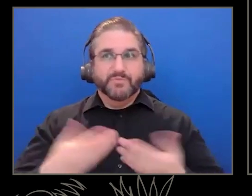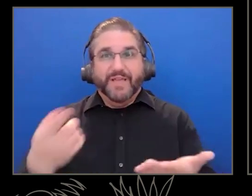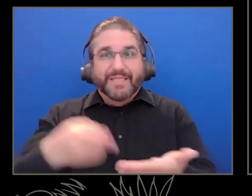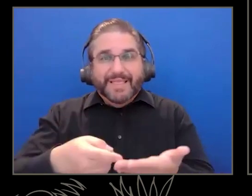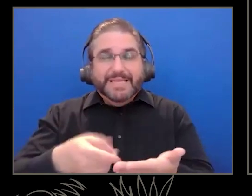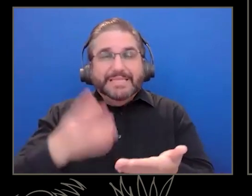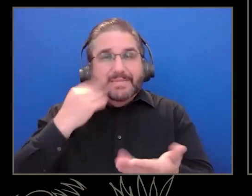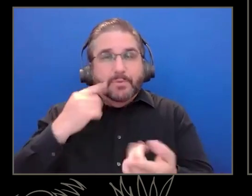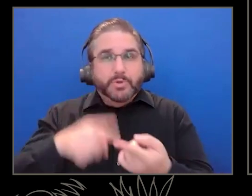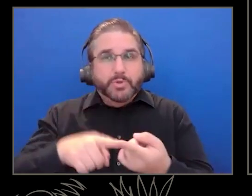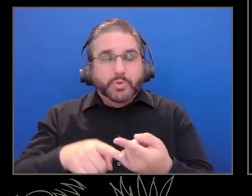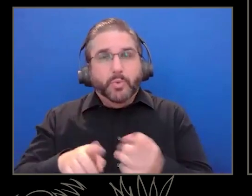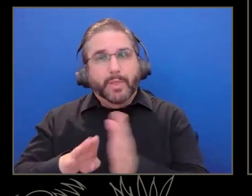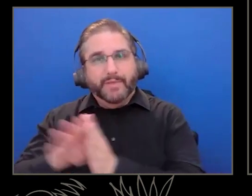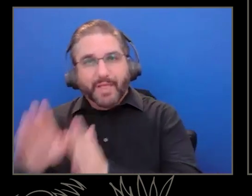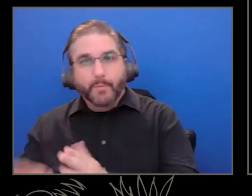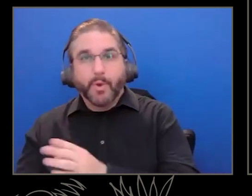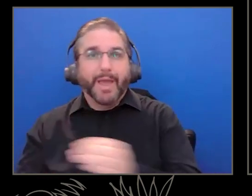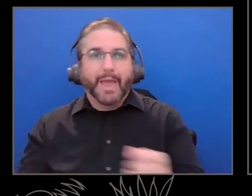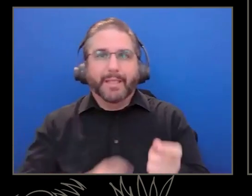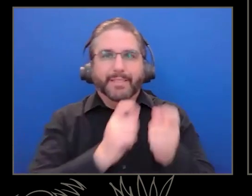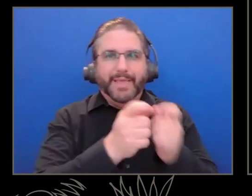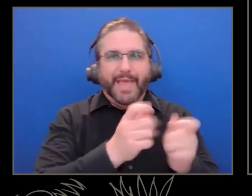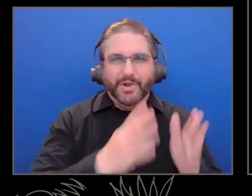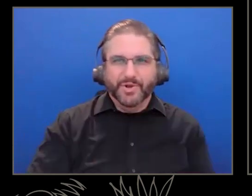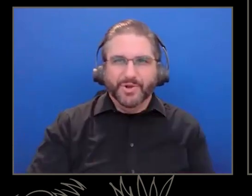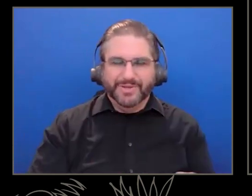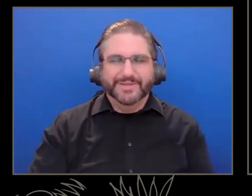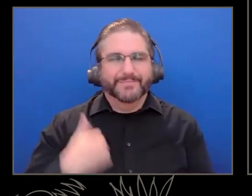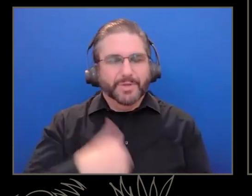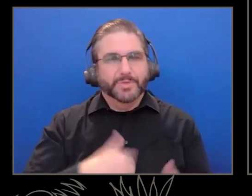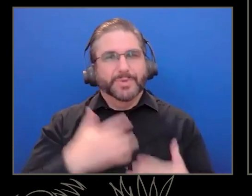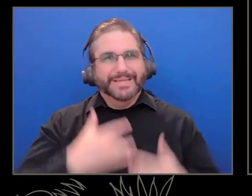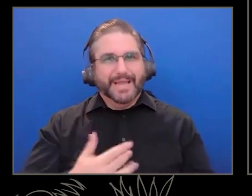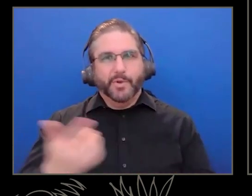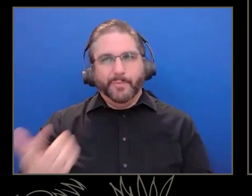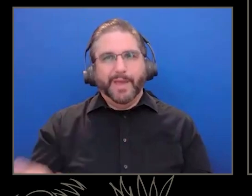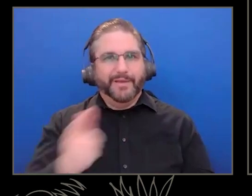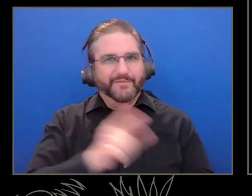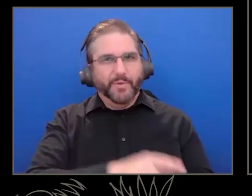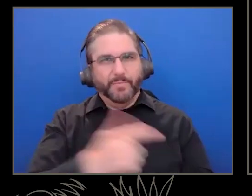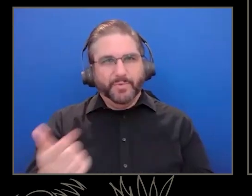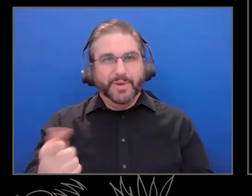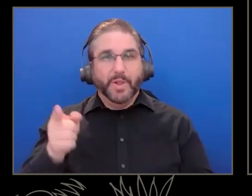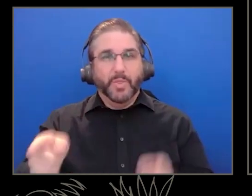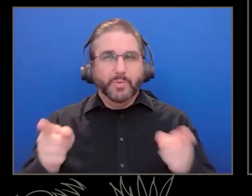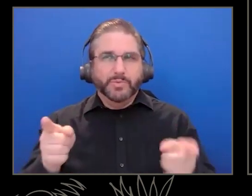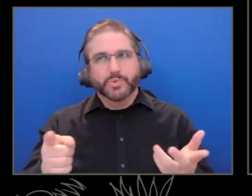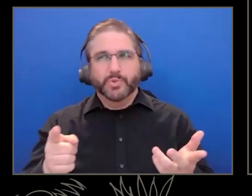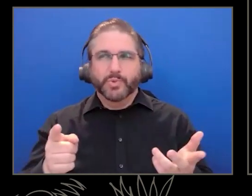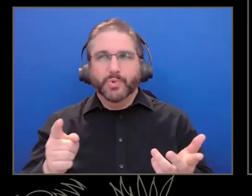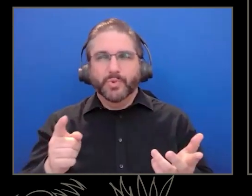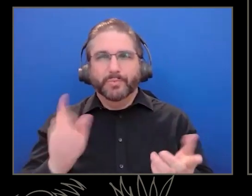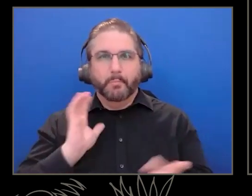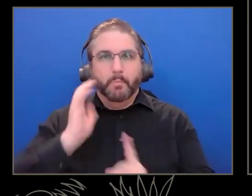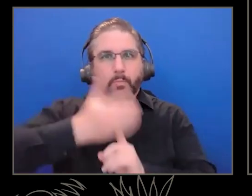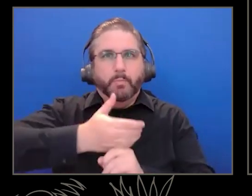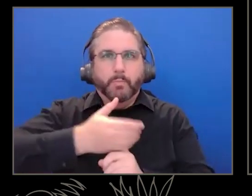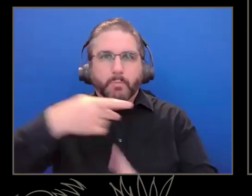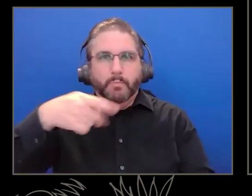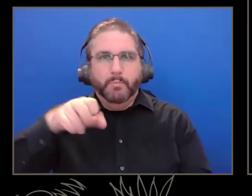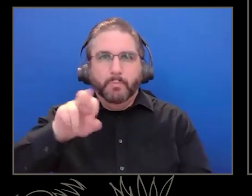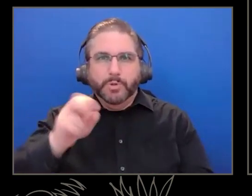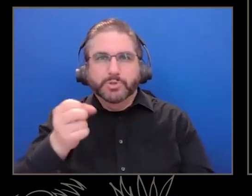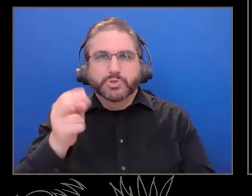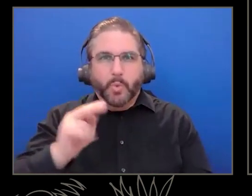editor experience, because we kind of juggle between these two user personas, I guess,